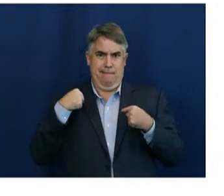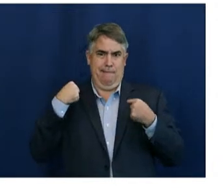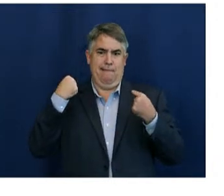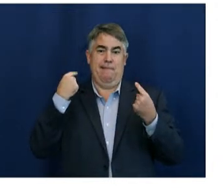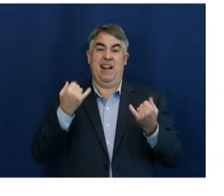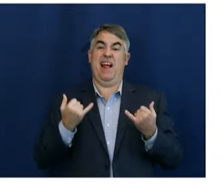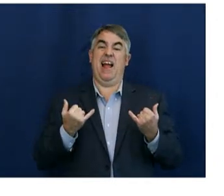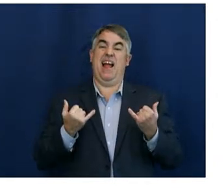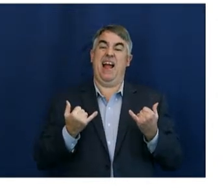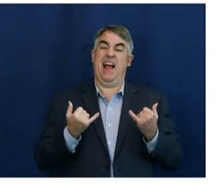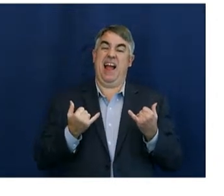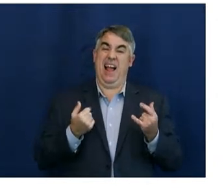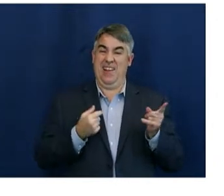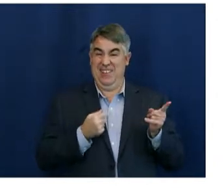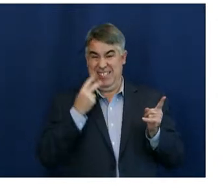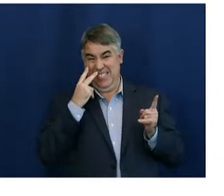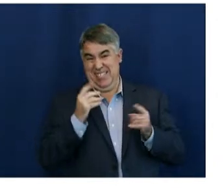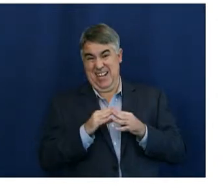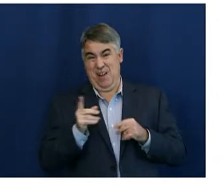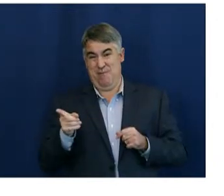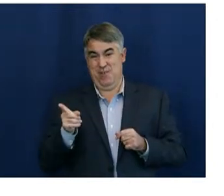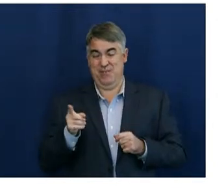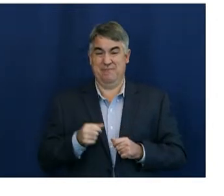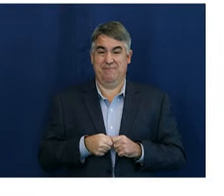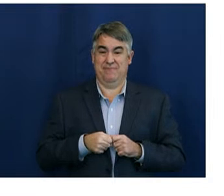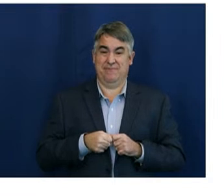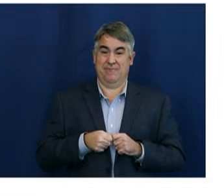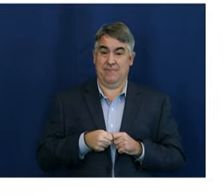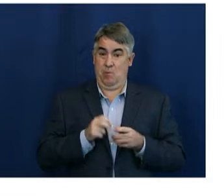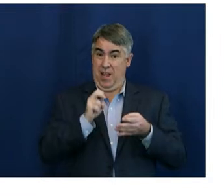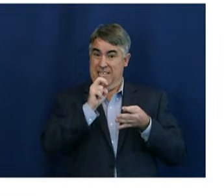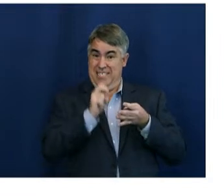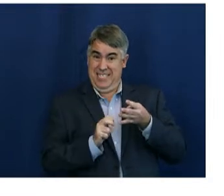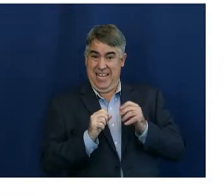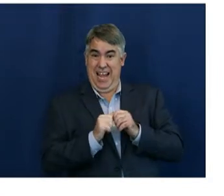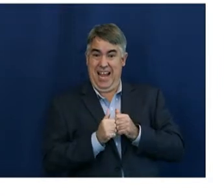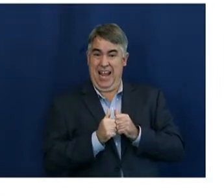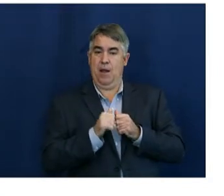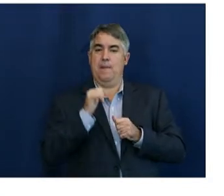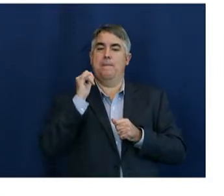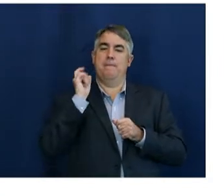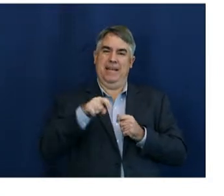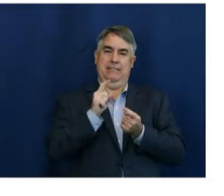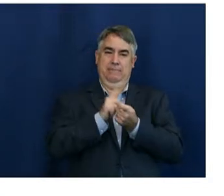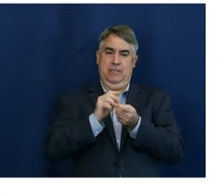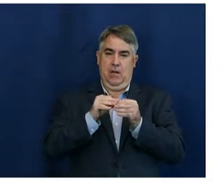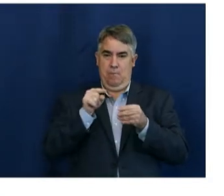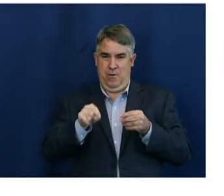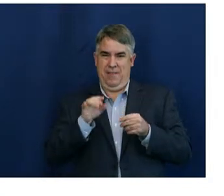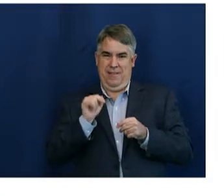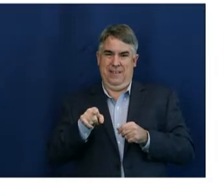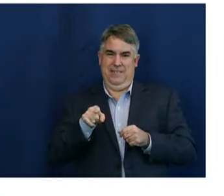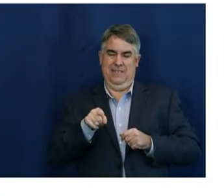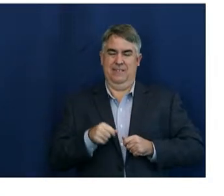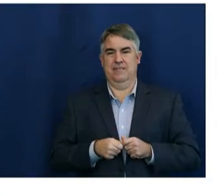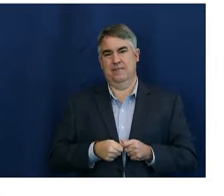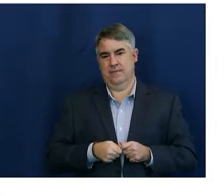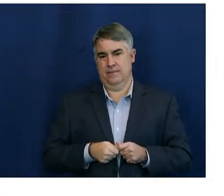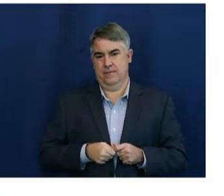per 100,000 down to 7.0 in order to descend into that next tier. That case rate right now